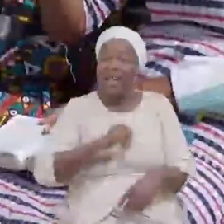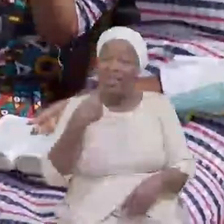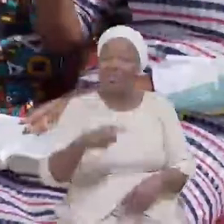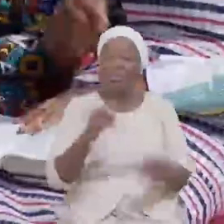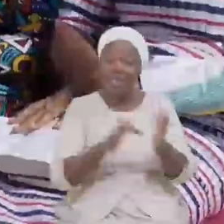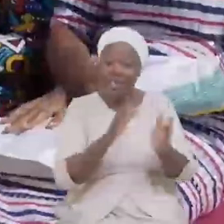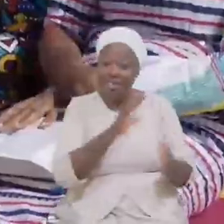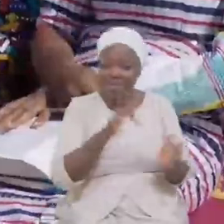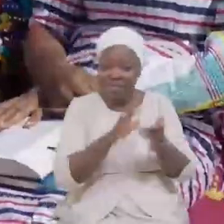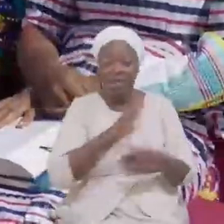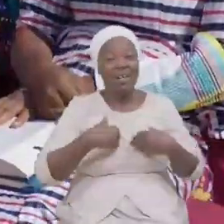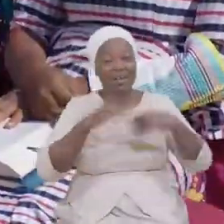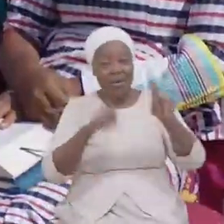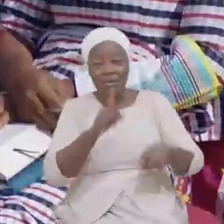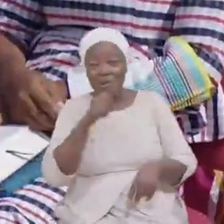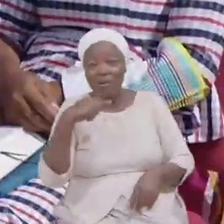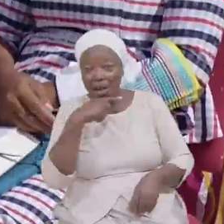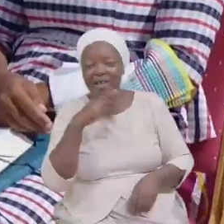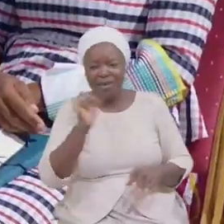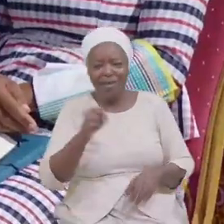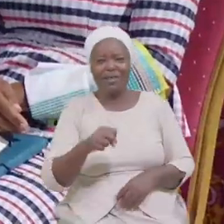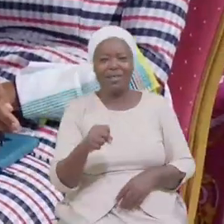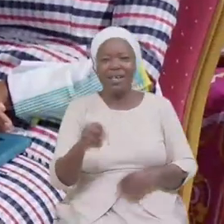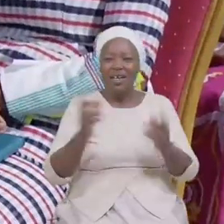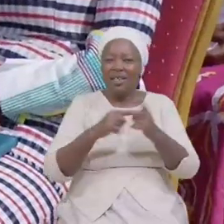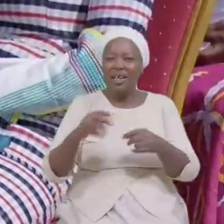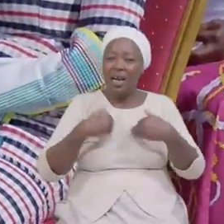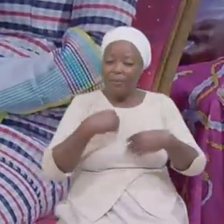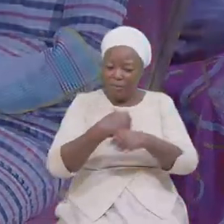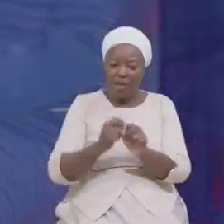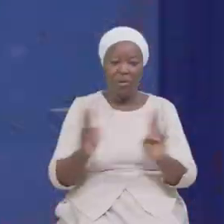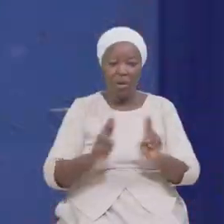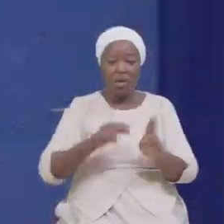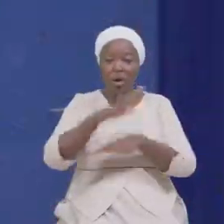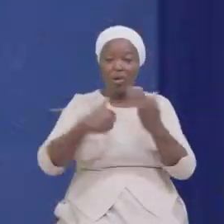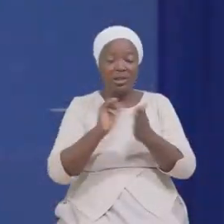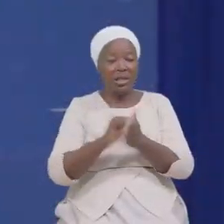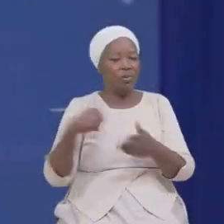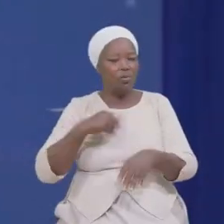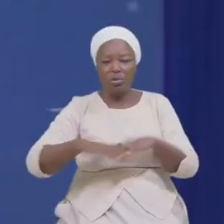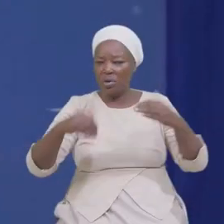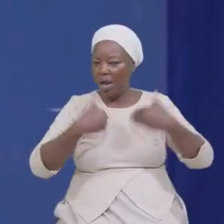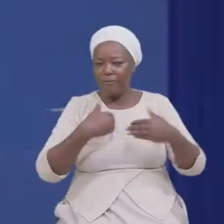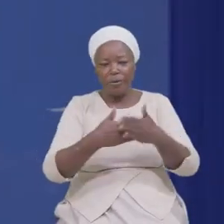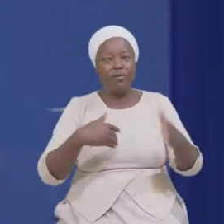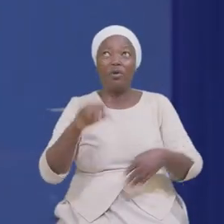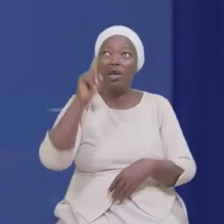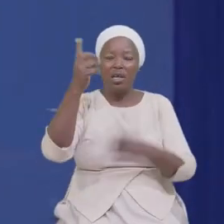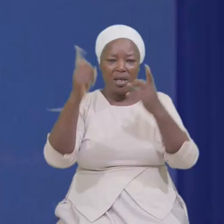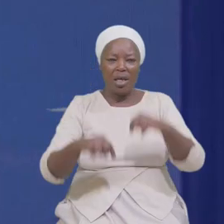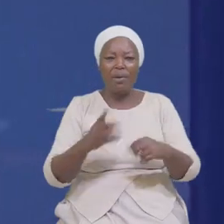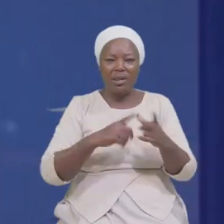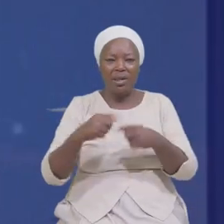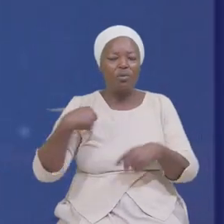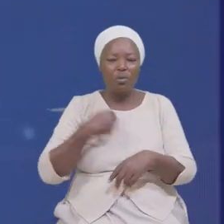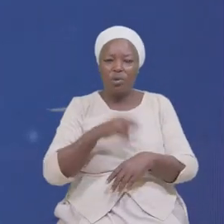made available what we could not have before he came. And he said, we'll call his name